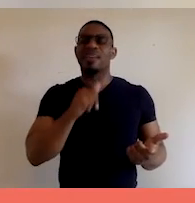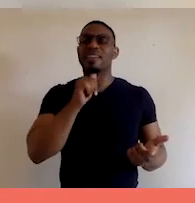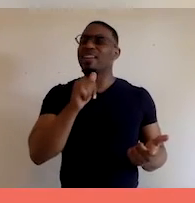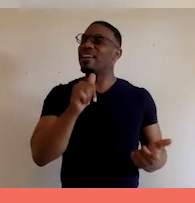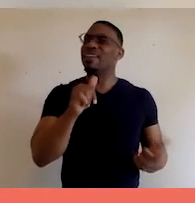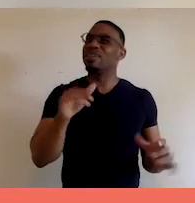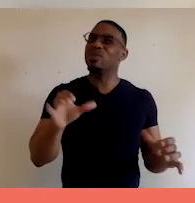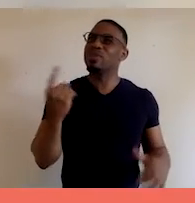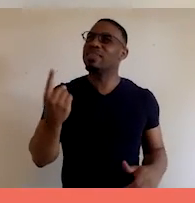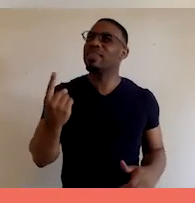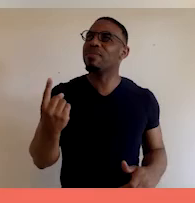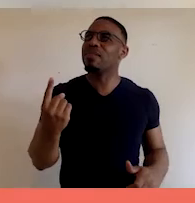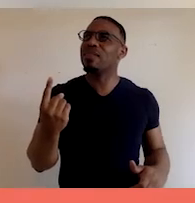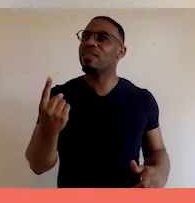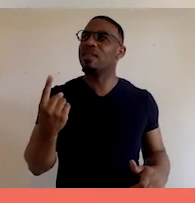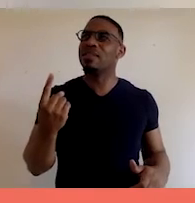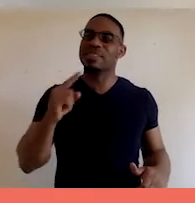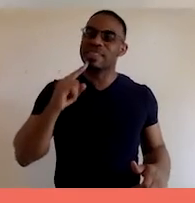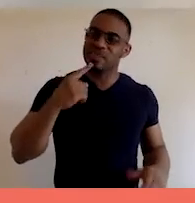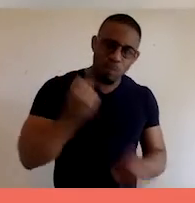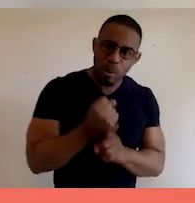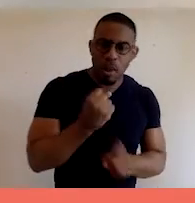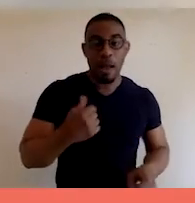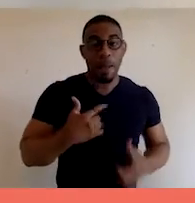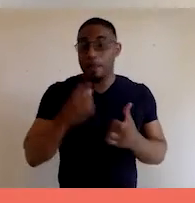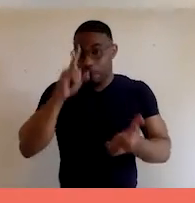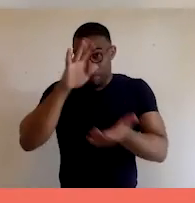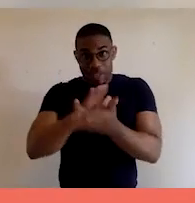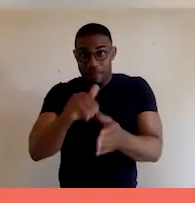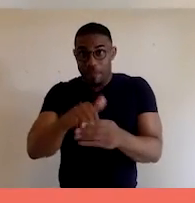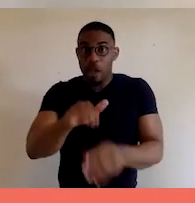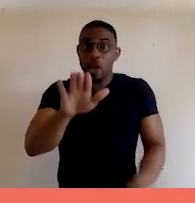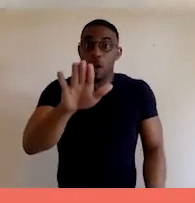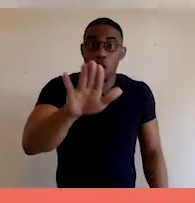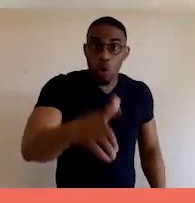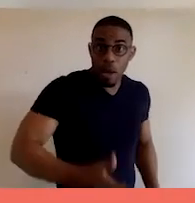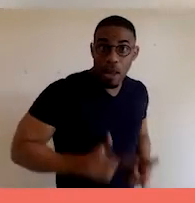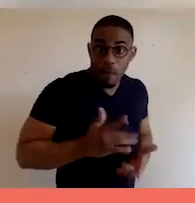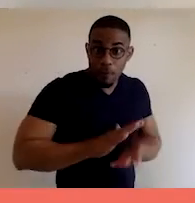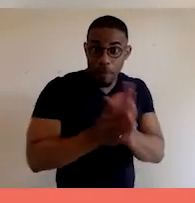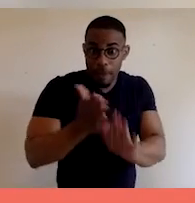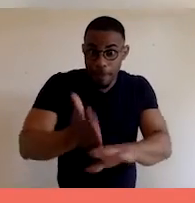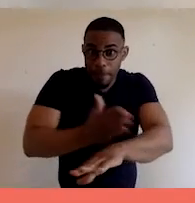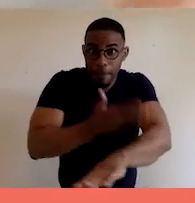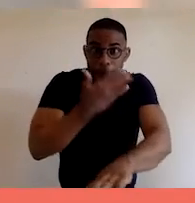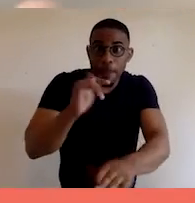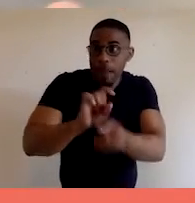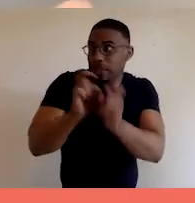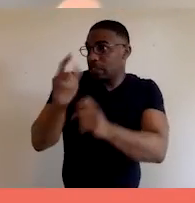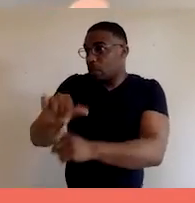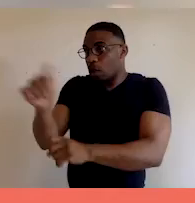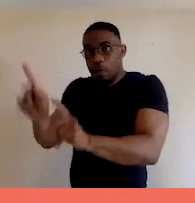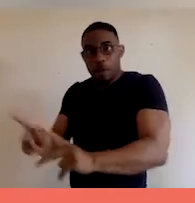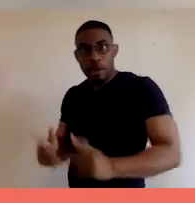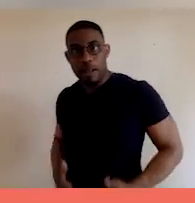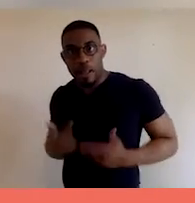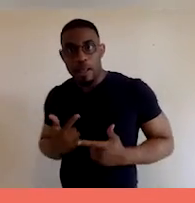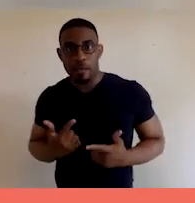not doing something profound. And I'm a big believer in your life will become better by changing another